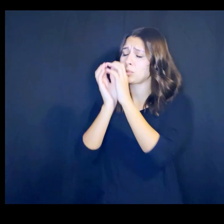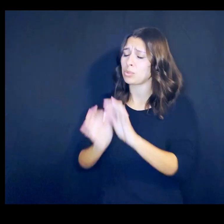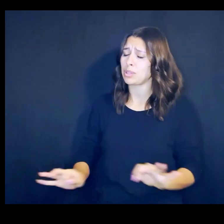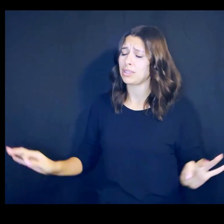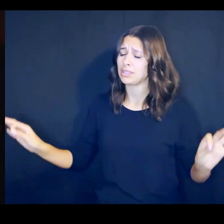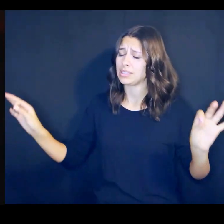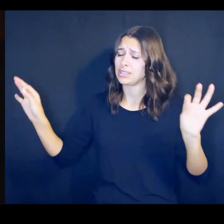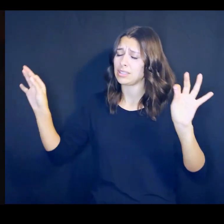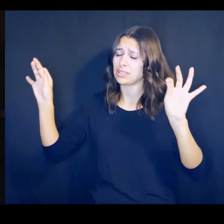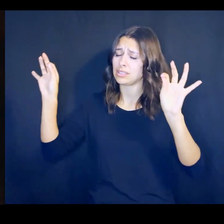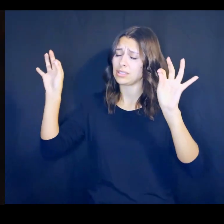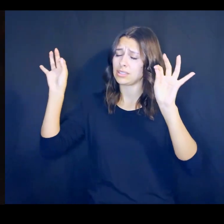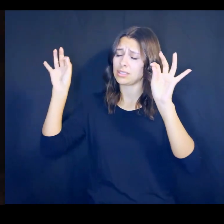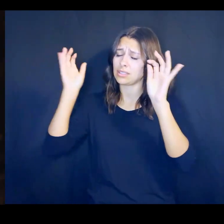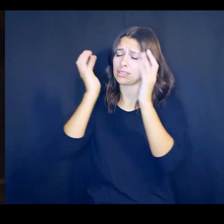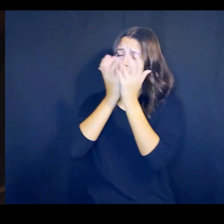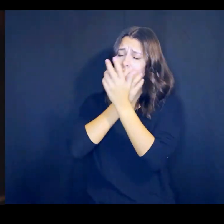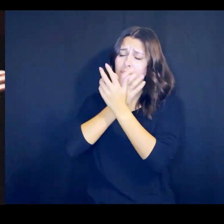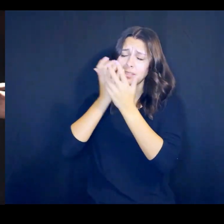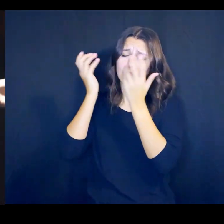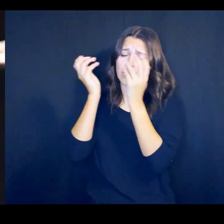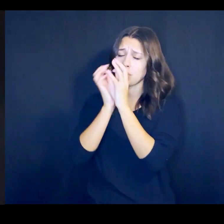Most worthy.